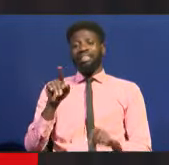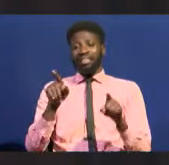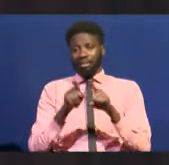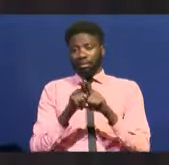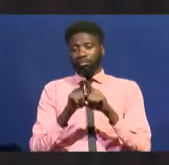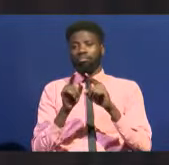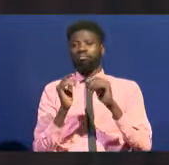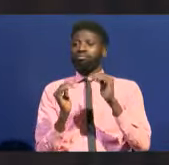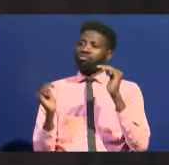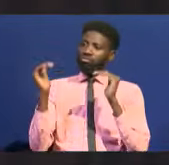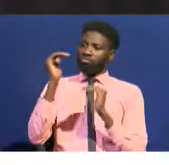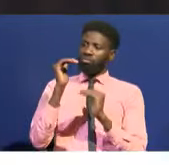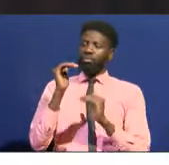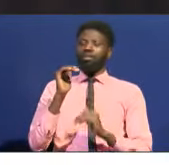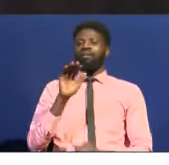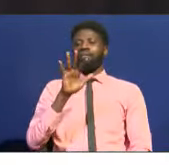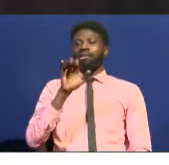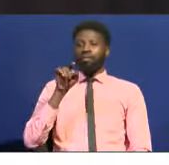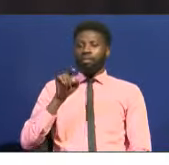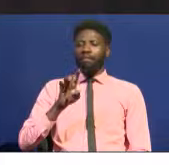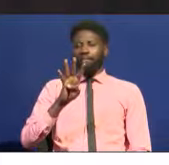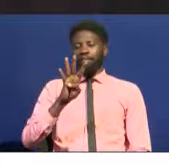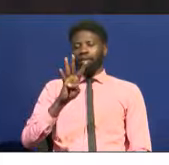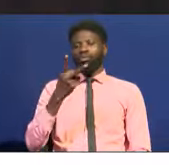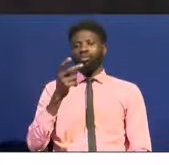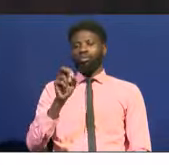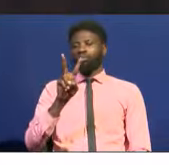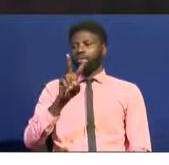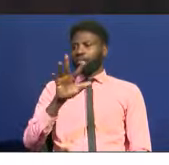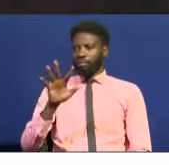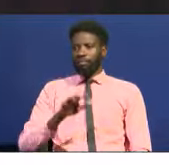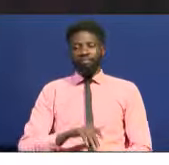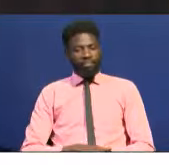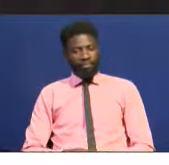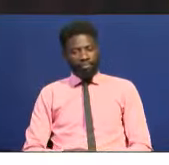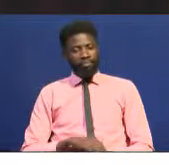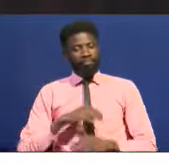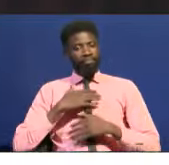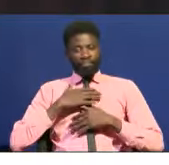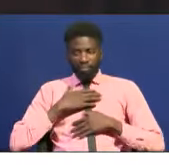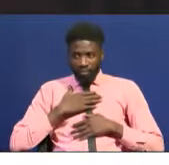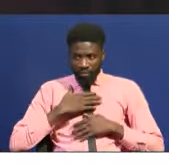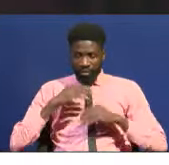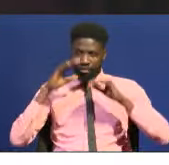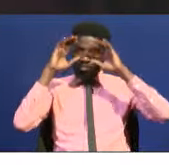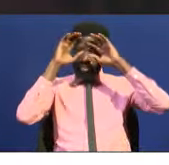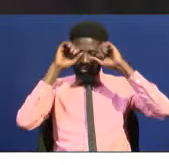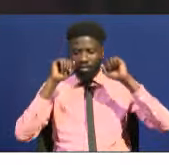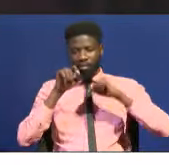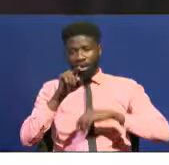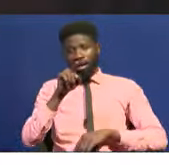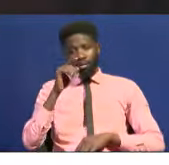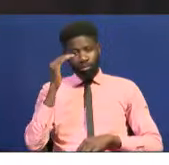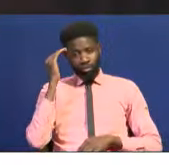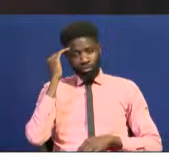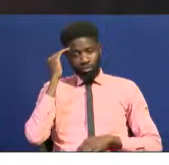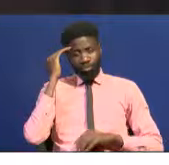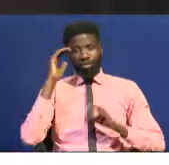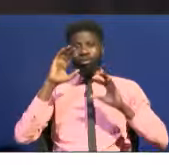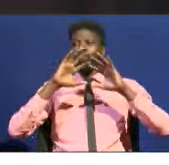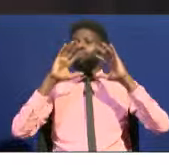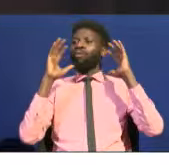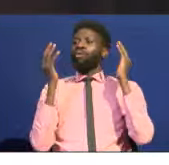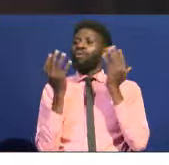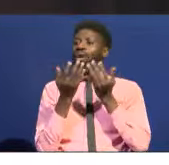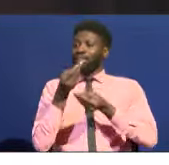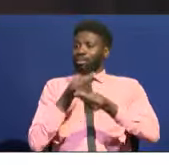in 2025. Your Excellency, it may interest us to know and note that the global economy presently